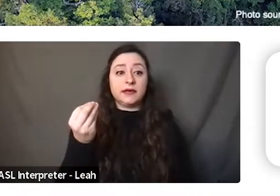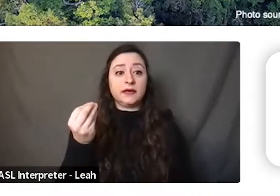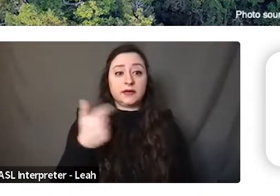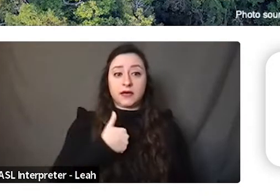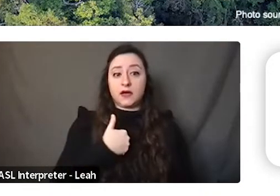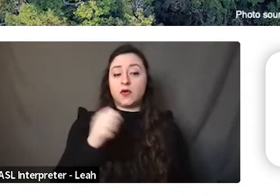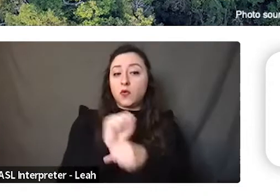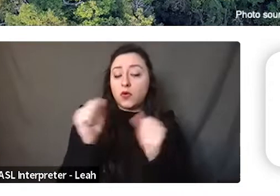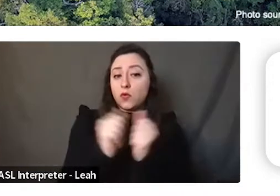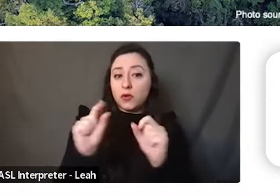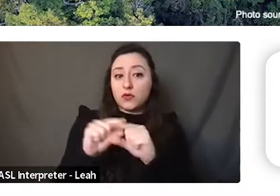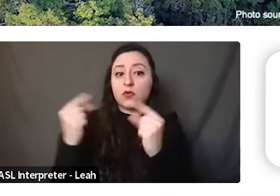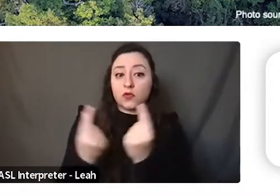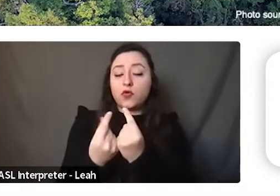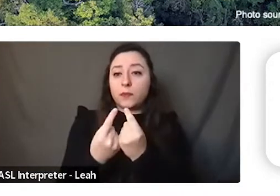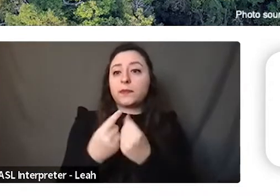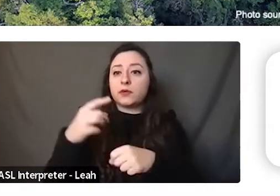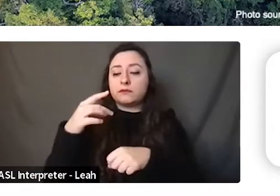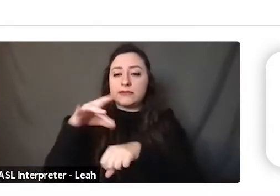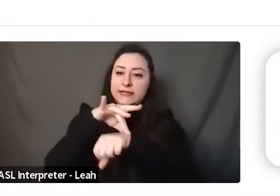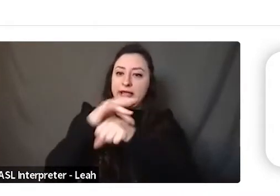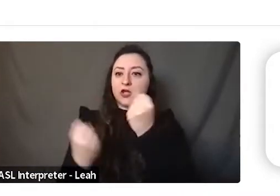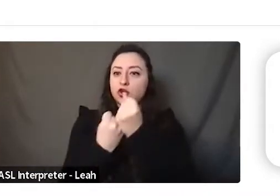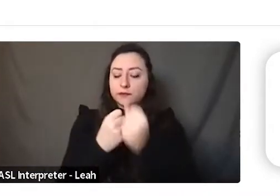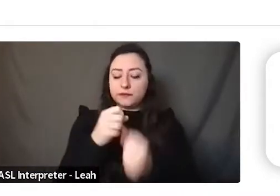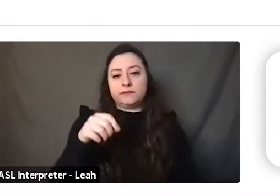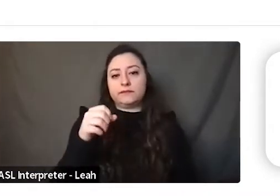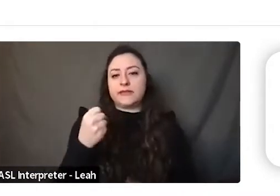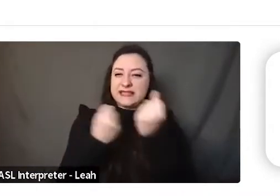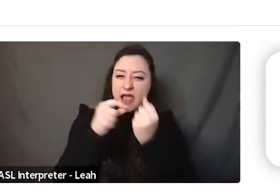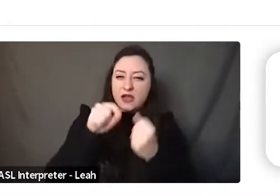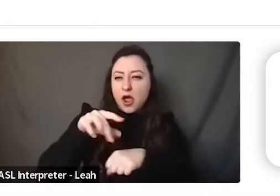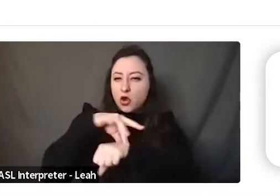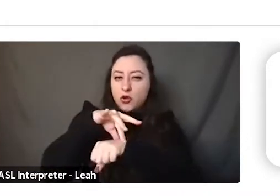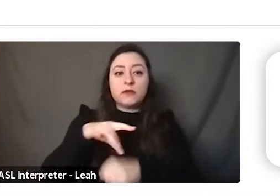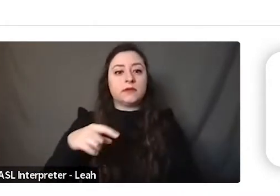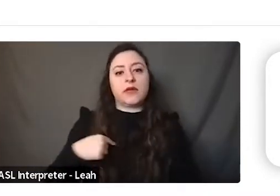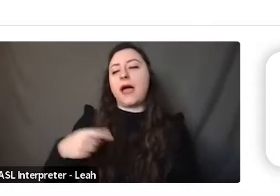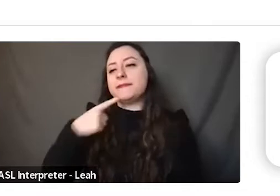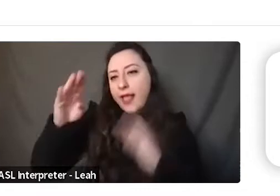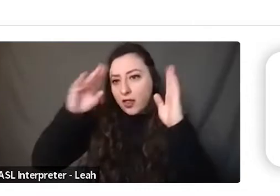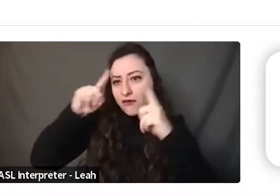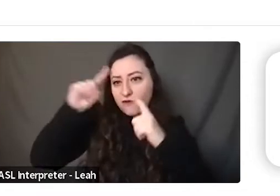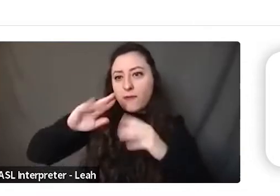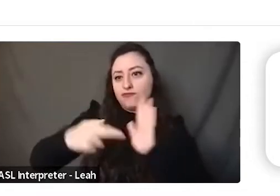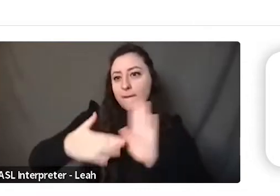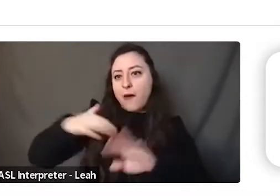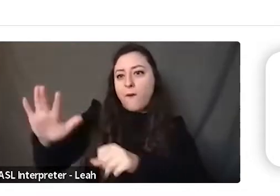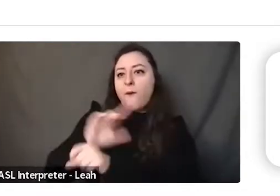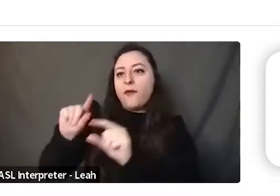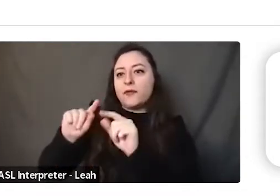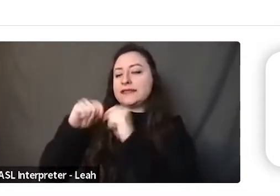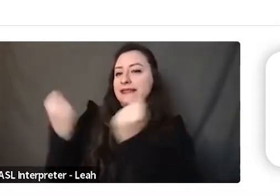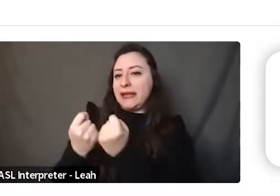I work with the group Stand.Earth, and really, I'm actually saying hello for my whole team, because it's four of us worked on this project